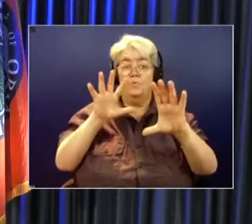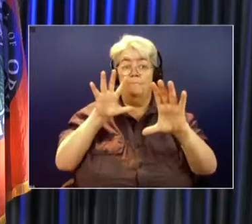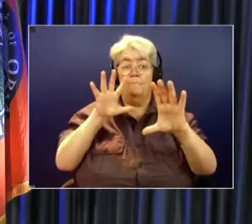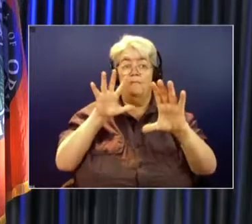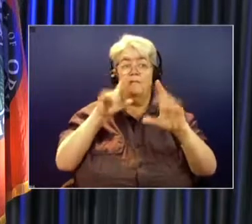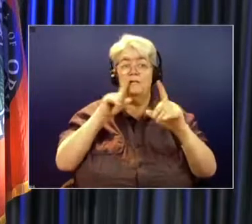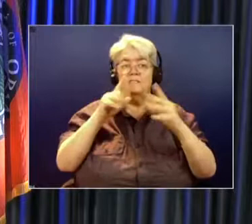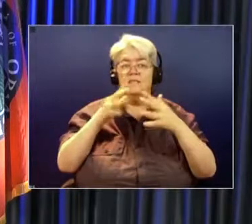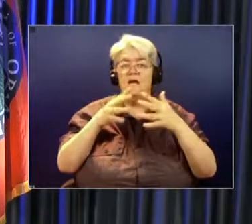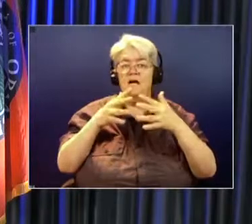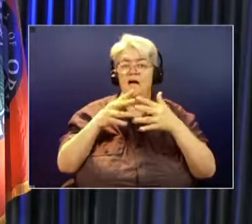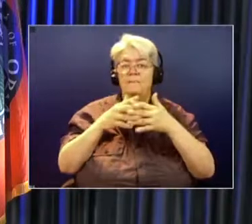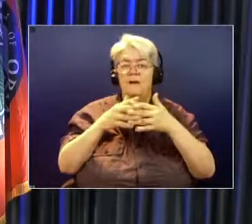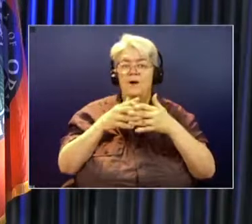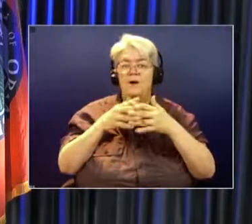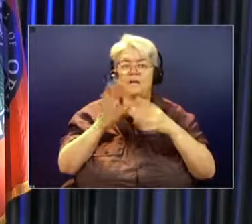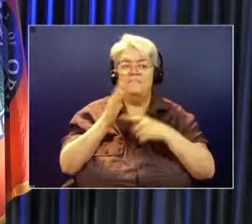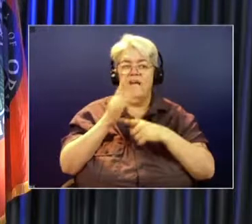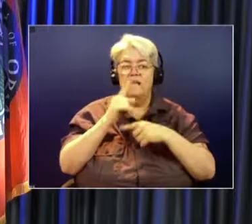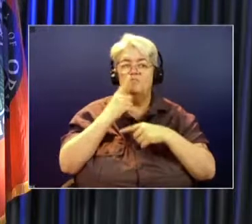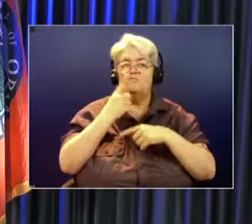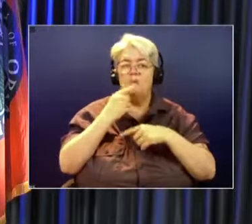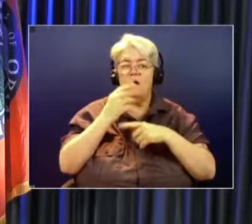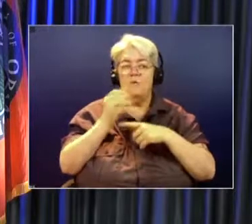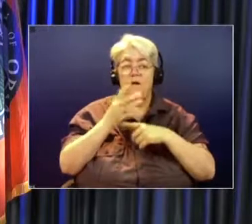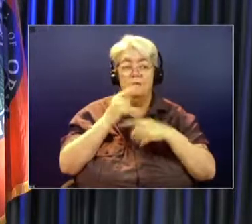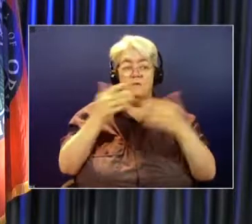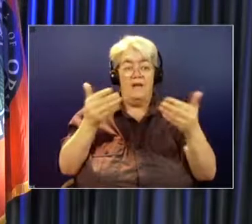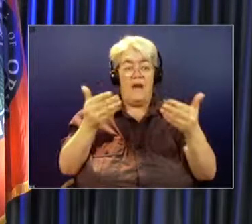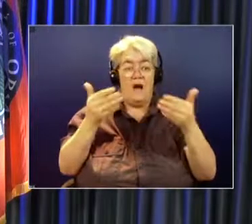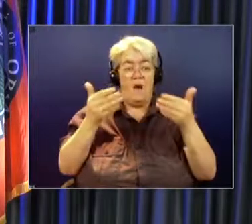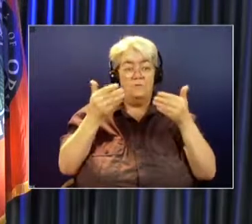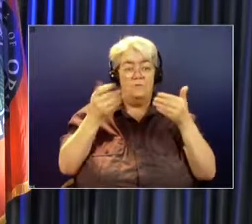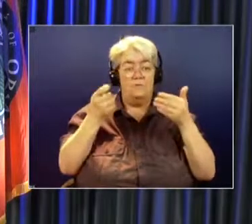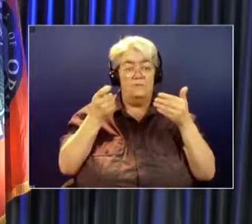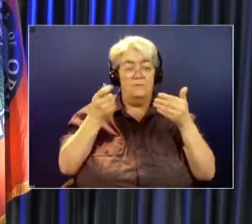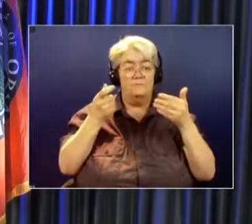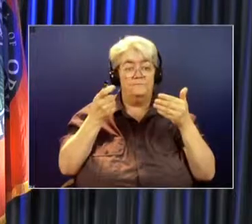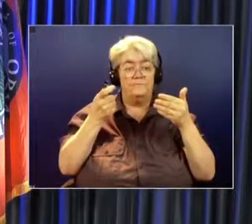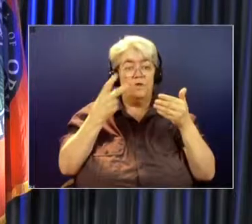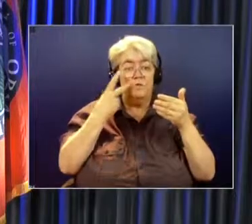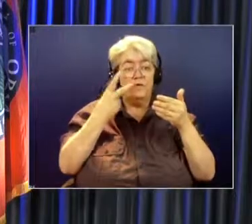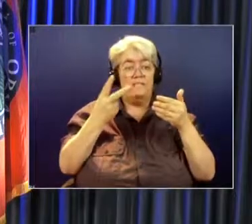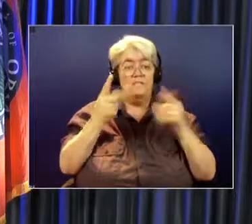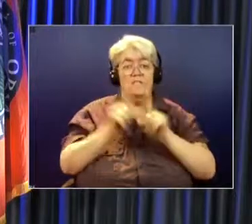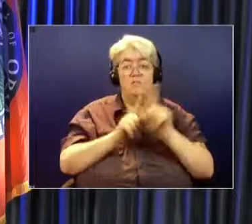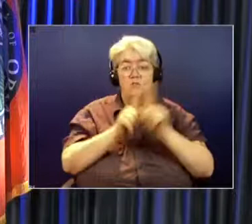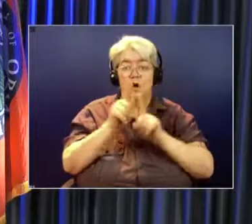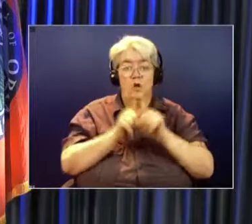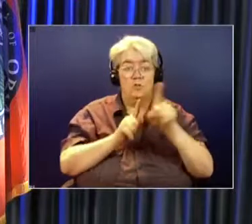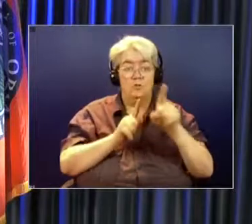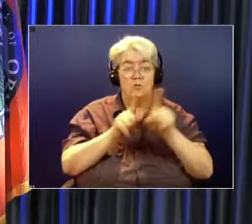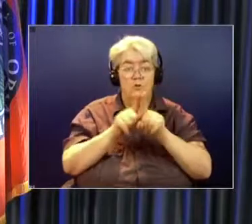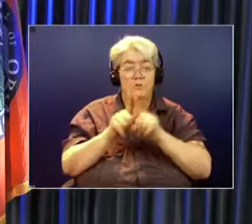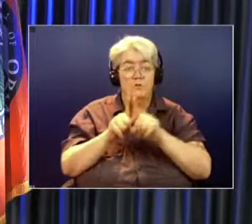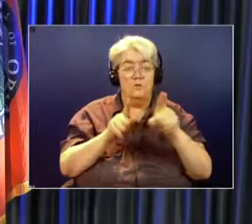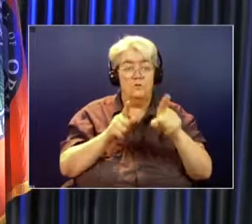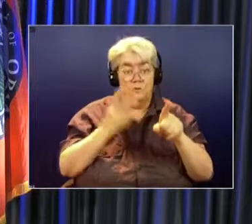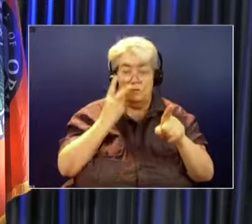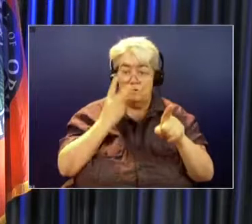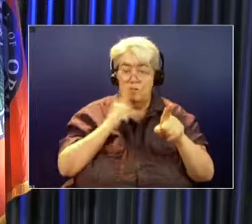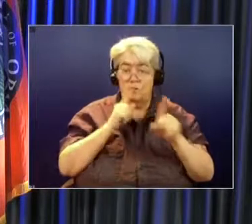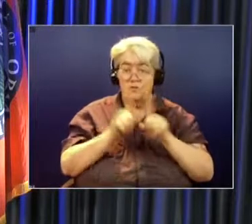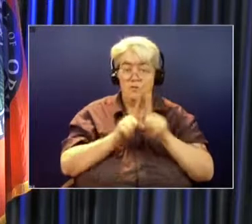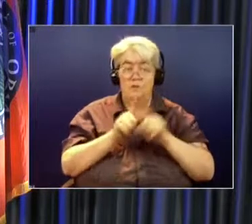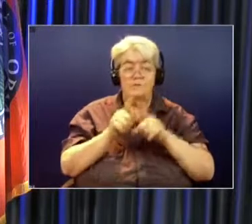like red and white, just a bit out, so you could see the stars. Oh, you want to see some stars? Mm-hmm.